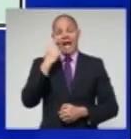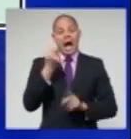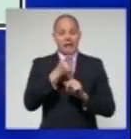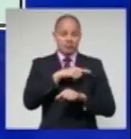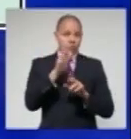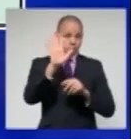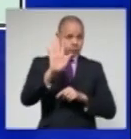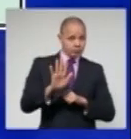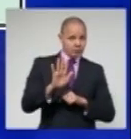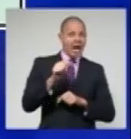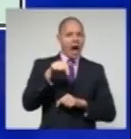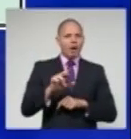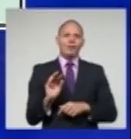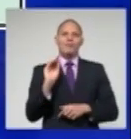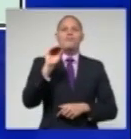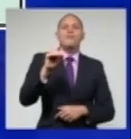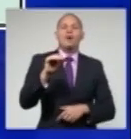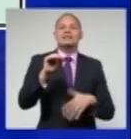in the region with